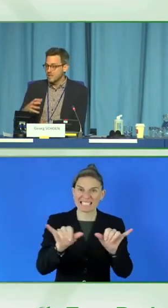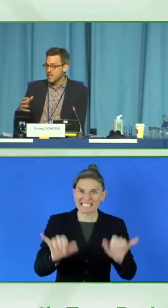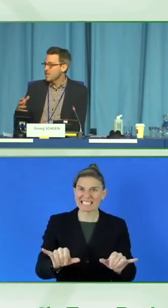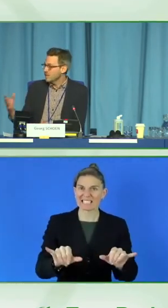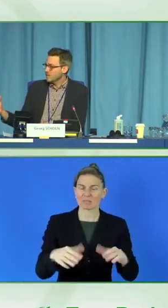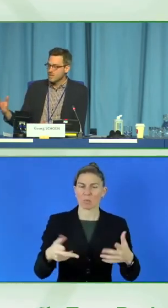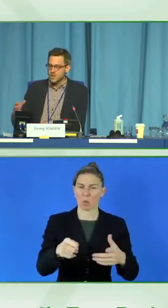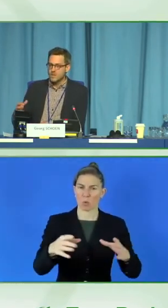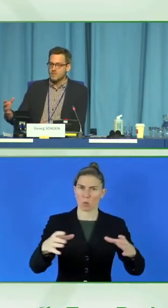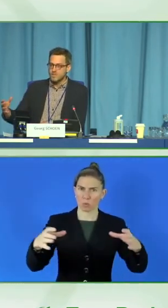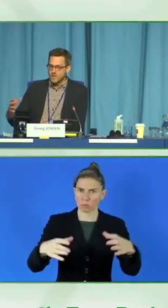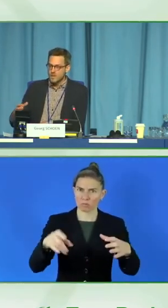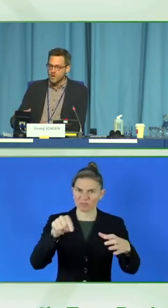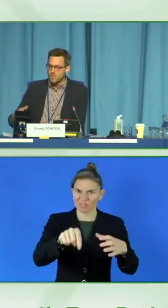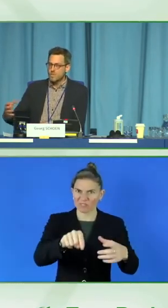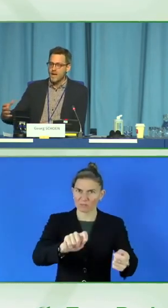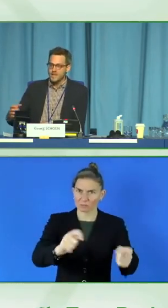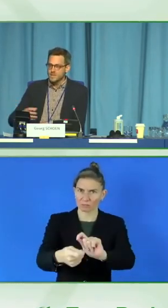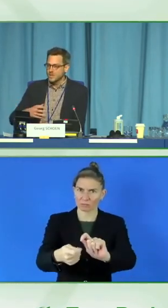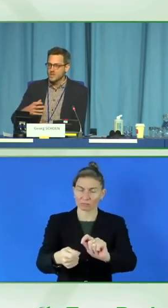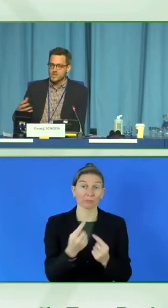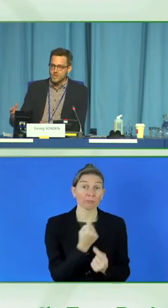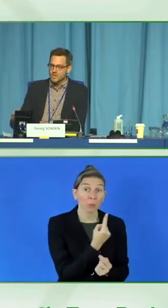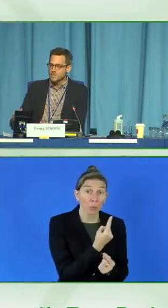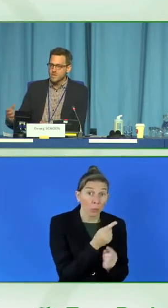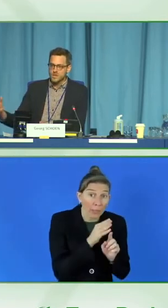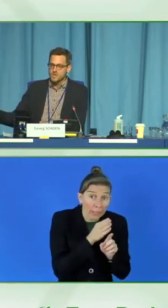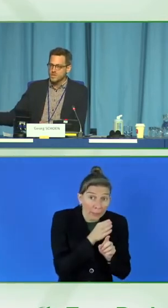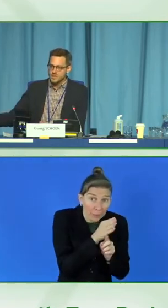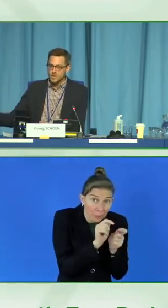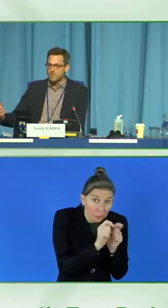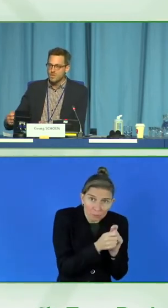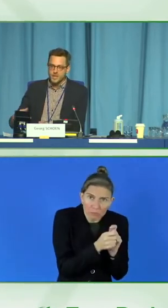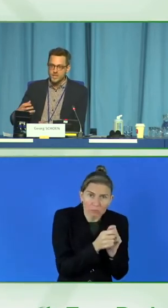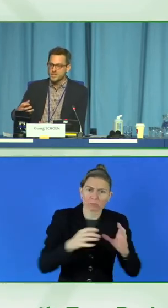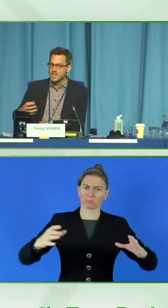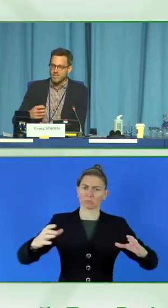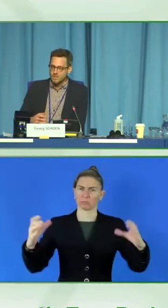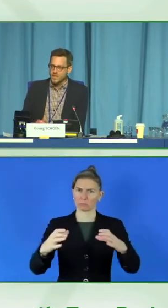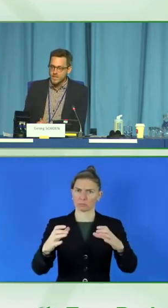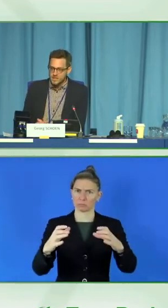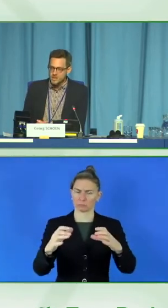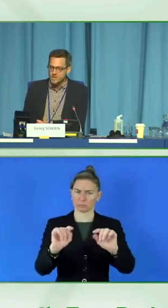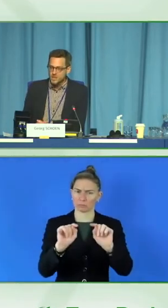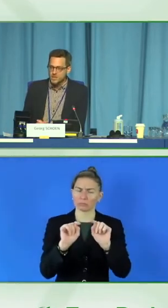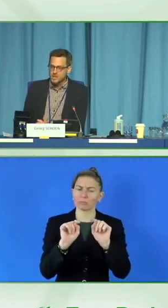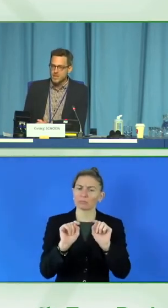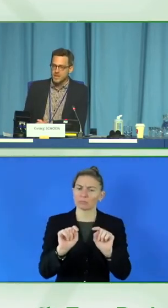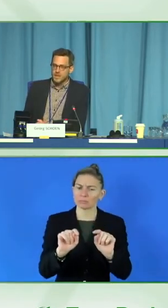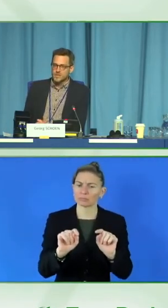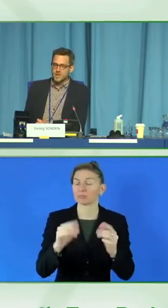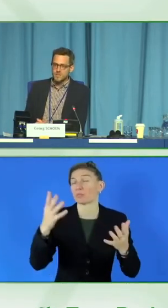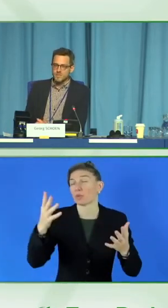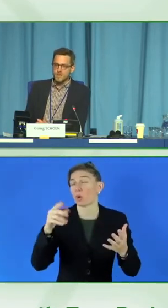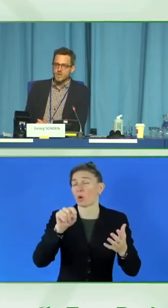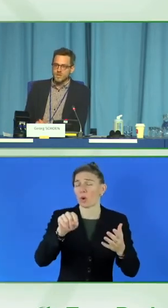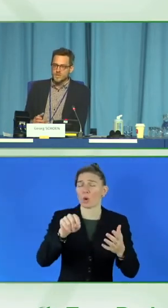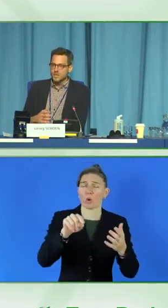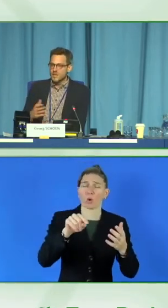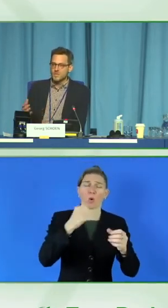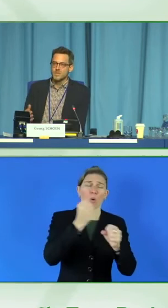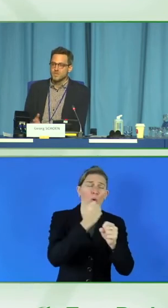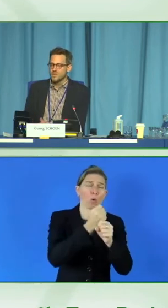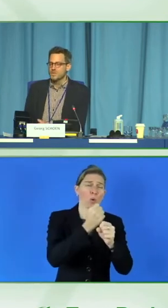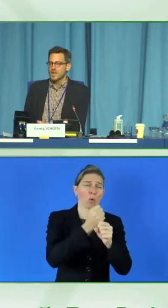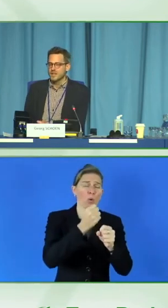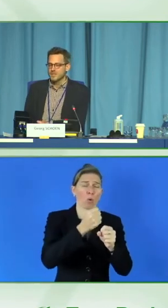that even, you know, comprise not just social entrepreneurs, but corporations, government, institutions. So I'm curious